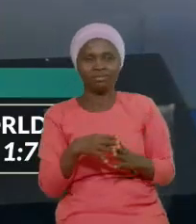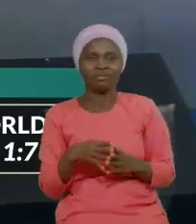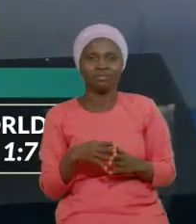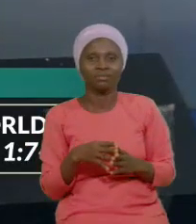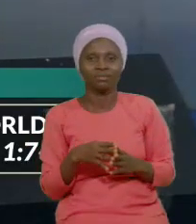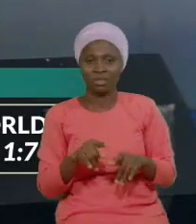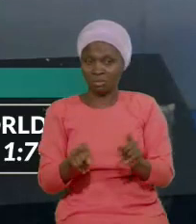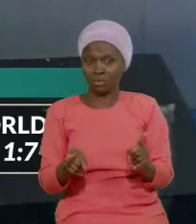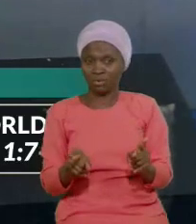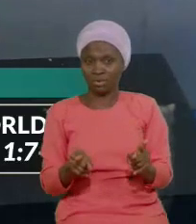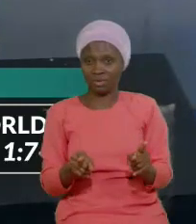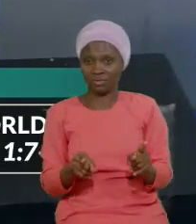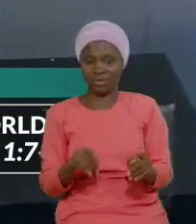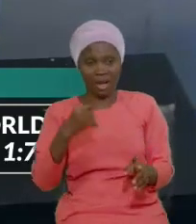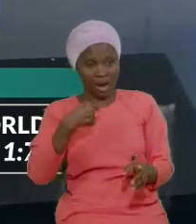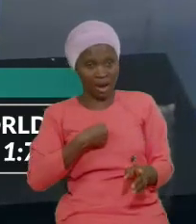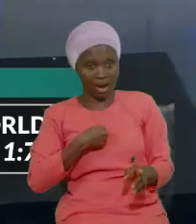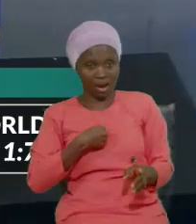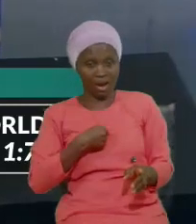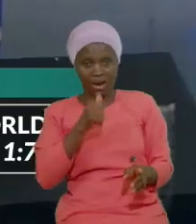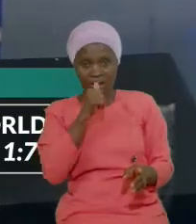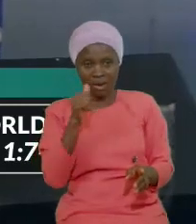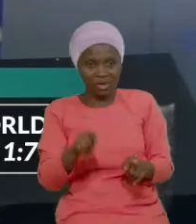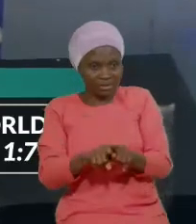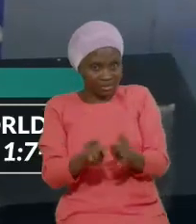But I have a different destiny.